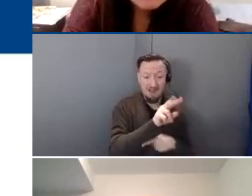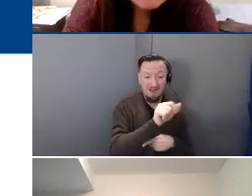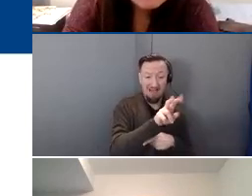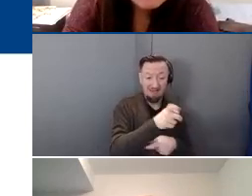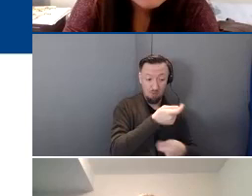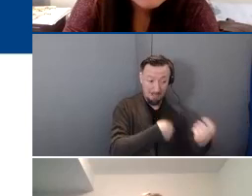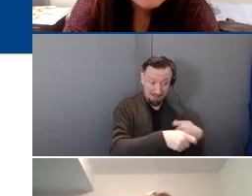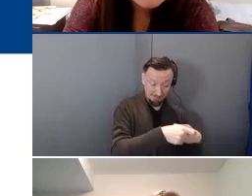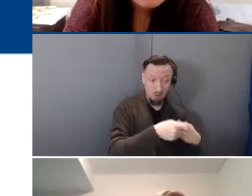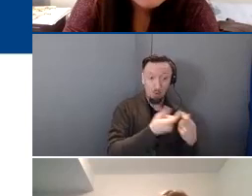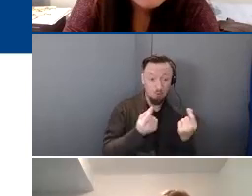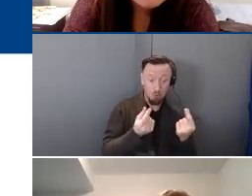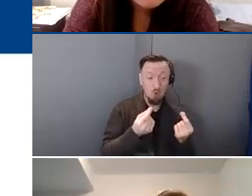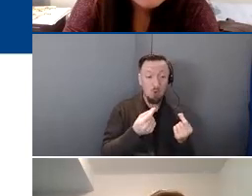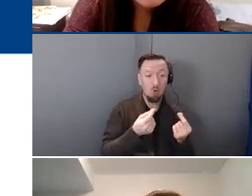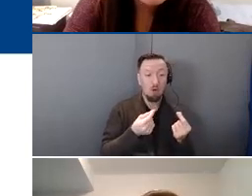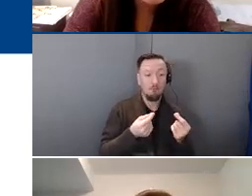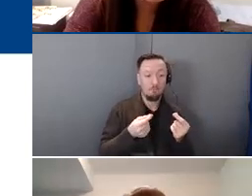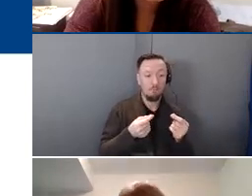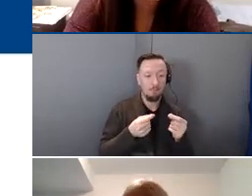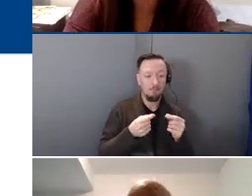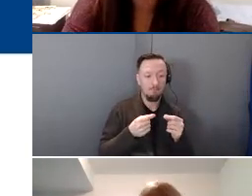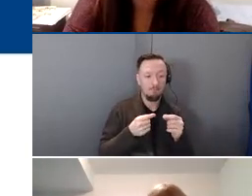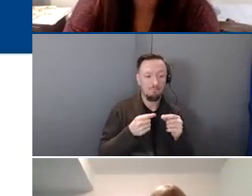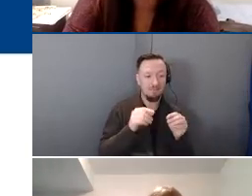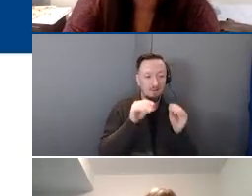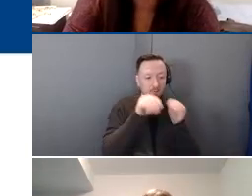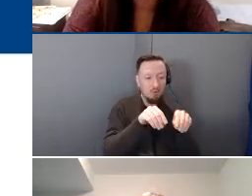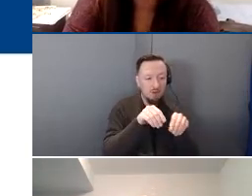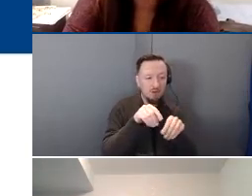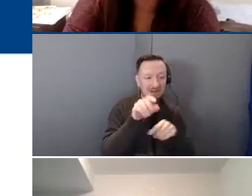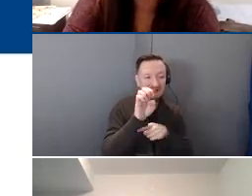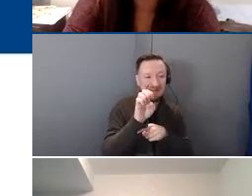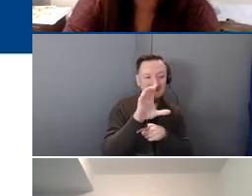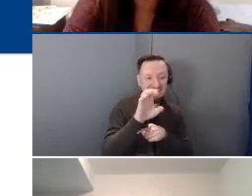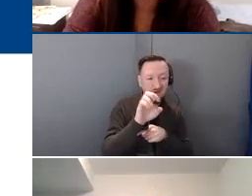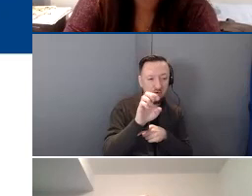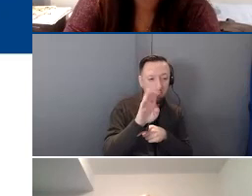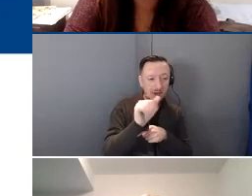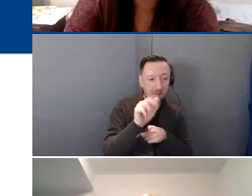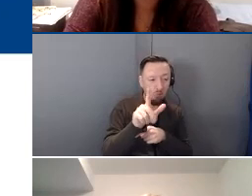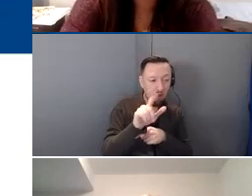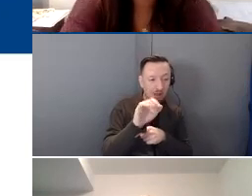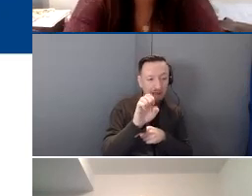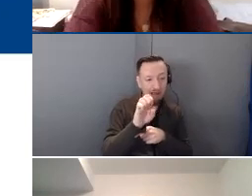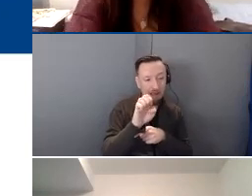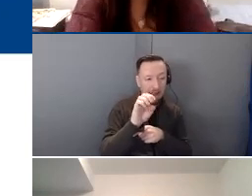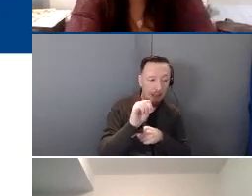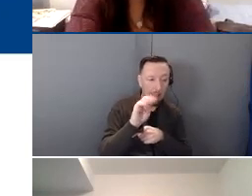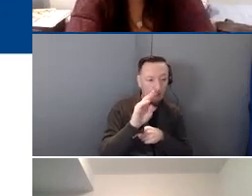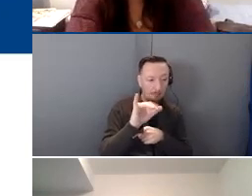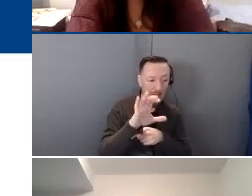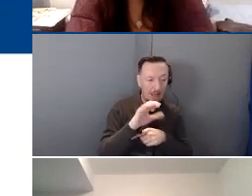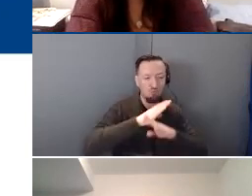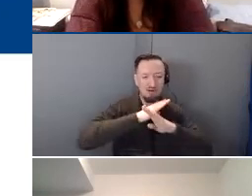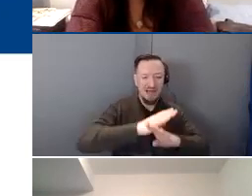do is they will place these cerebral embolic protection devices, what we can see here in this little diagram.